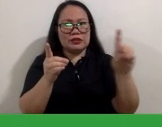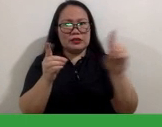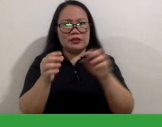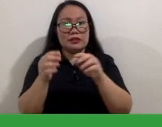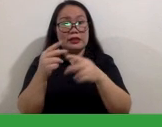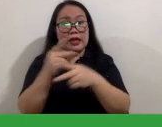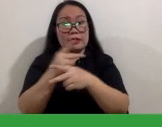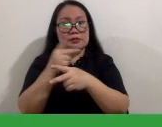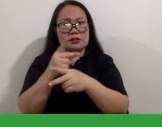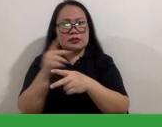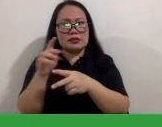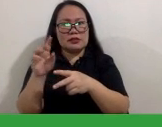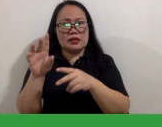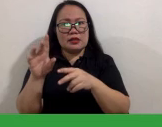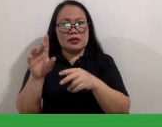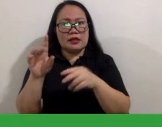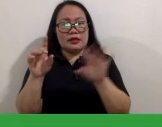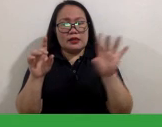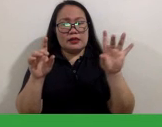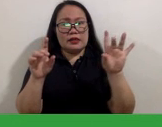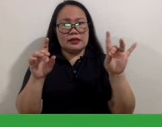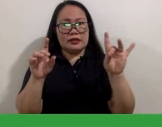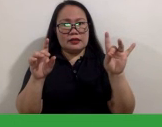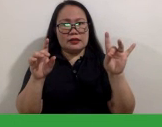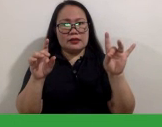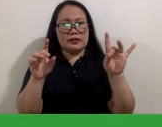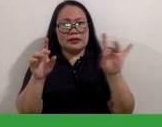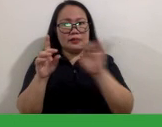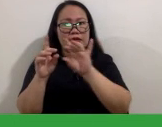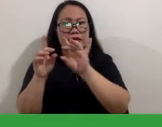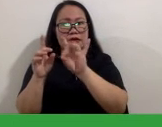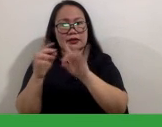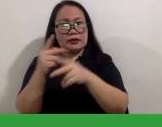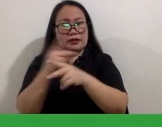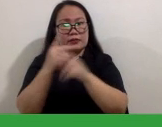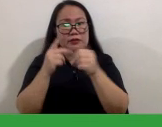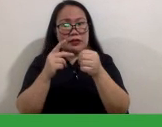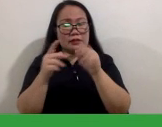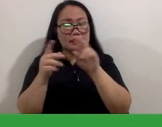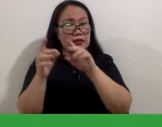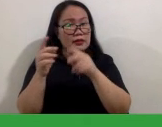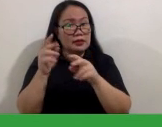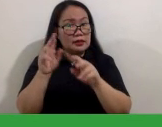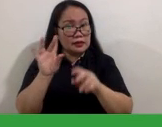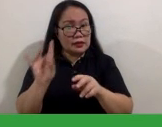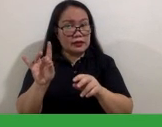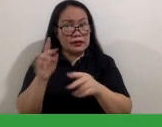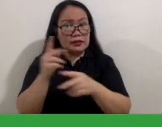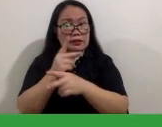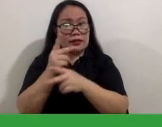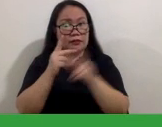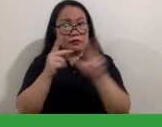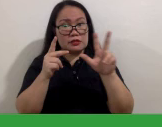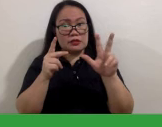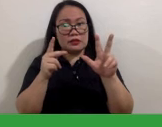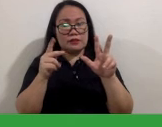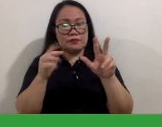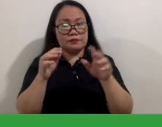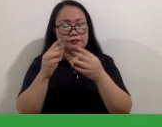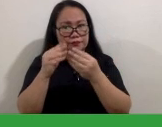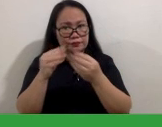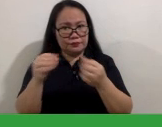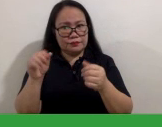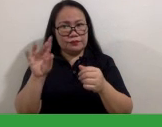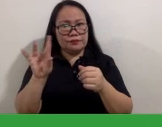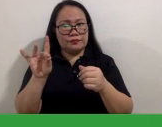distributive property. So, 8 times 10 and 8 times 3. Okay, let's solve.